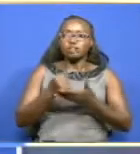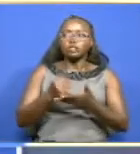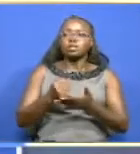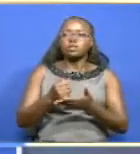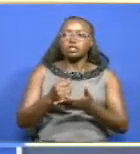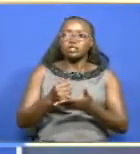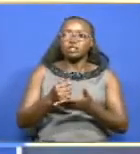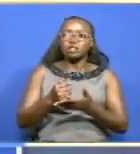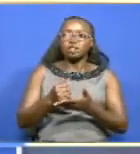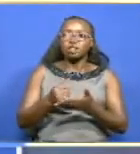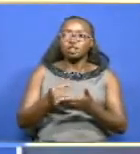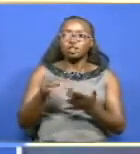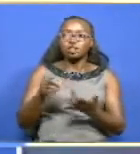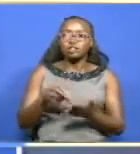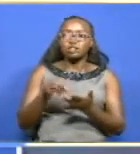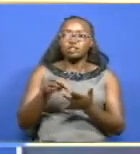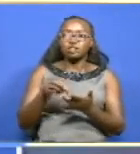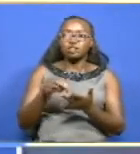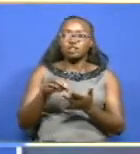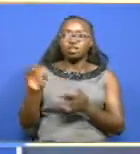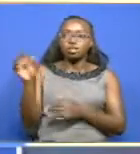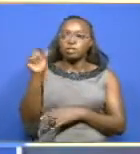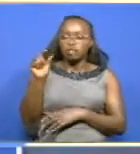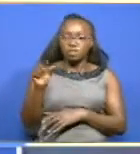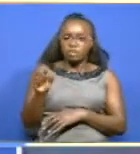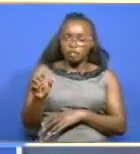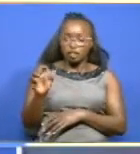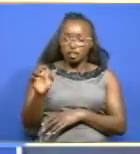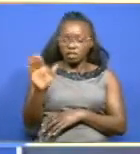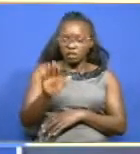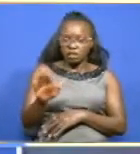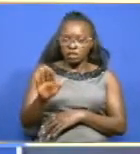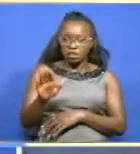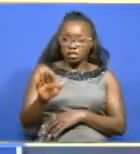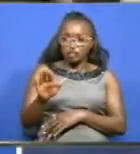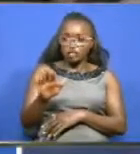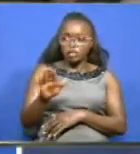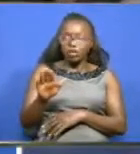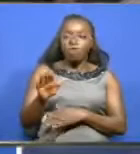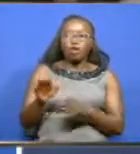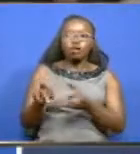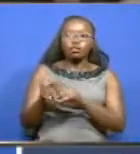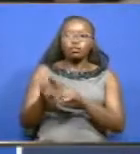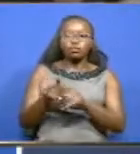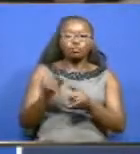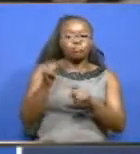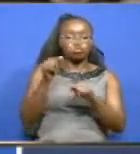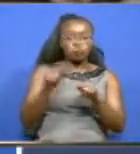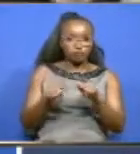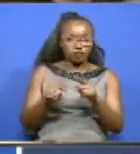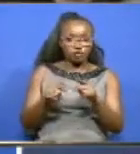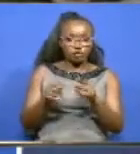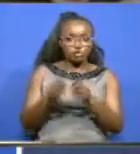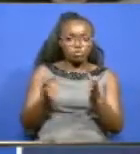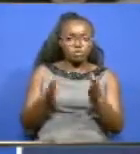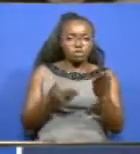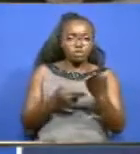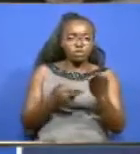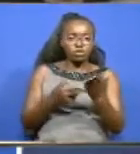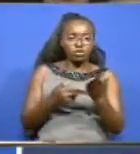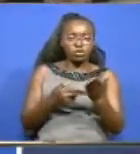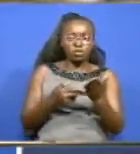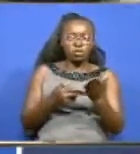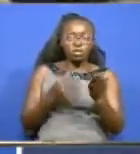building, in particular the areas of onshore and offshore exploration. Speaking during the opening of a technological